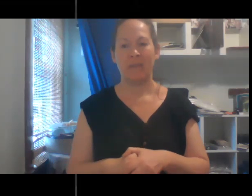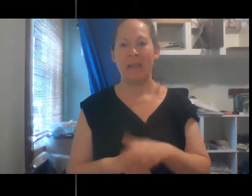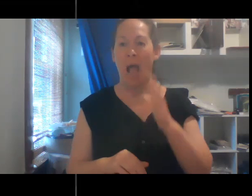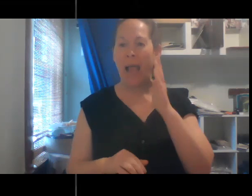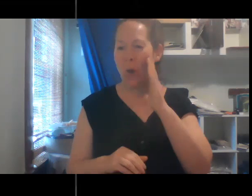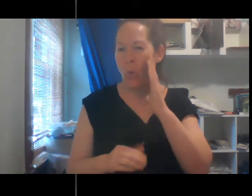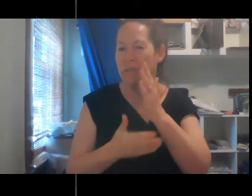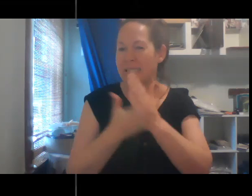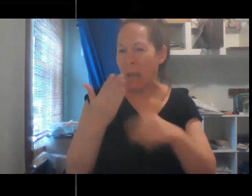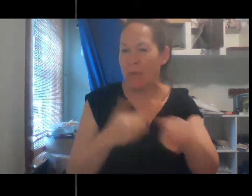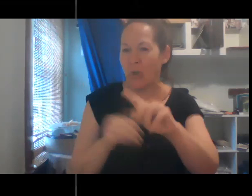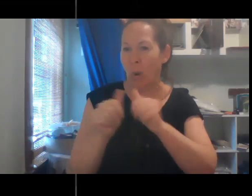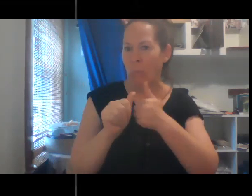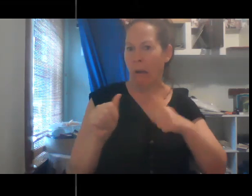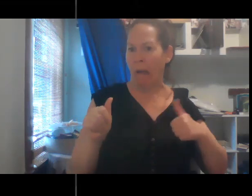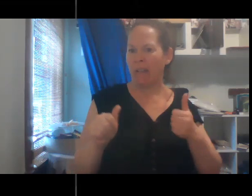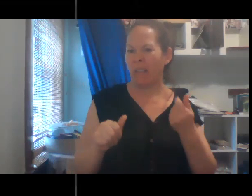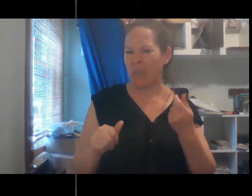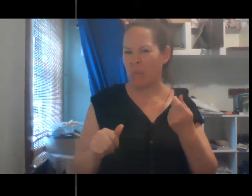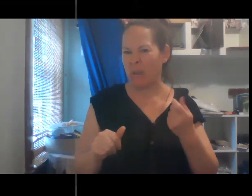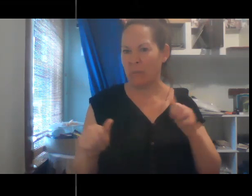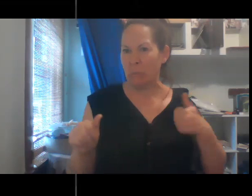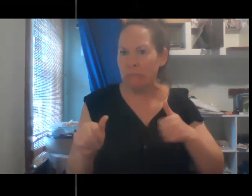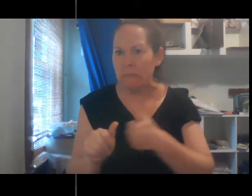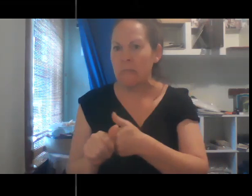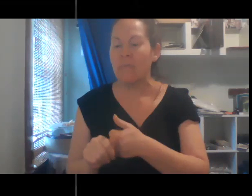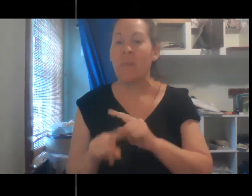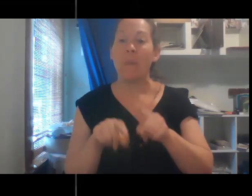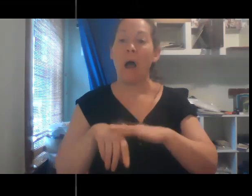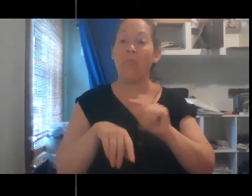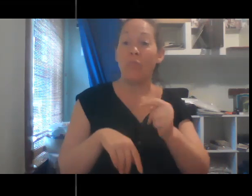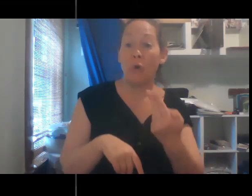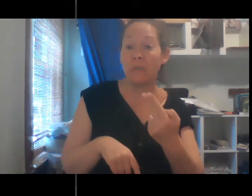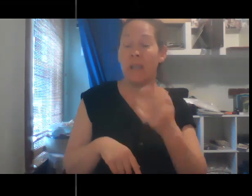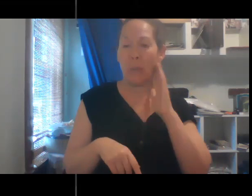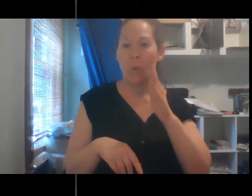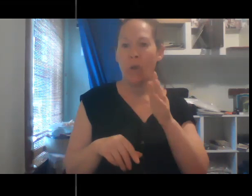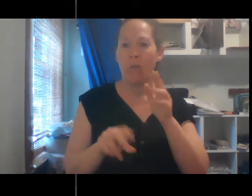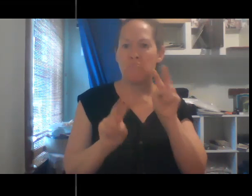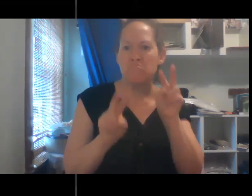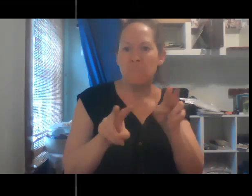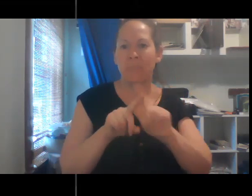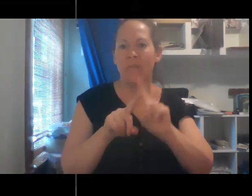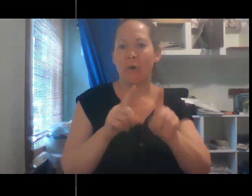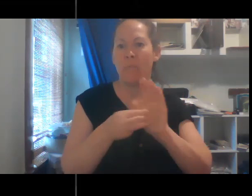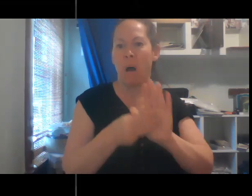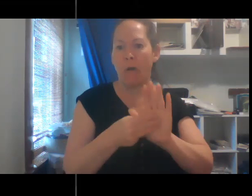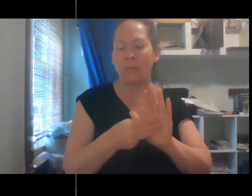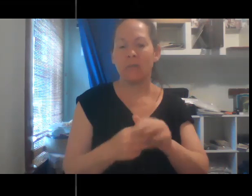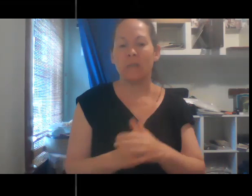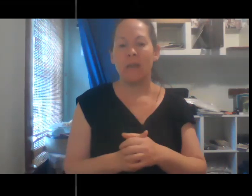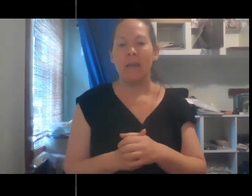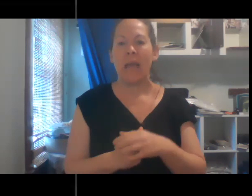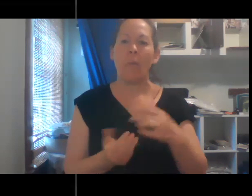whatnot. But we're going to look at particular models on Thursday and kind of tie it all together to come through. And I'll pick up with the logistic